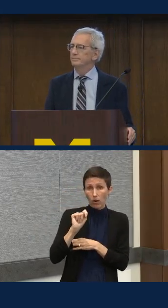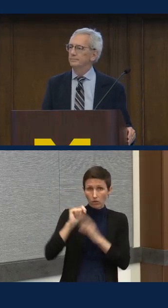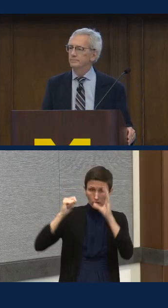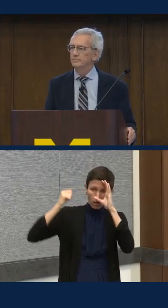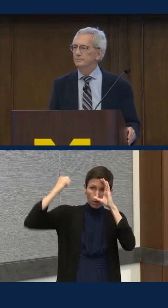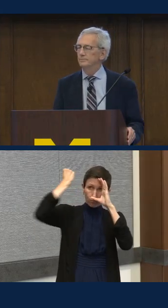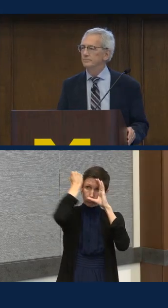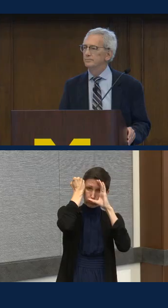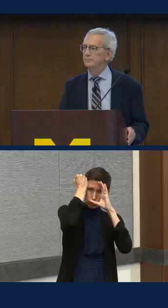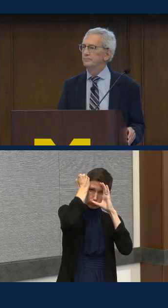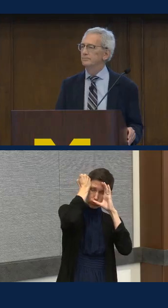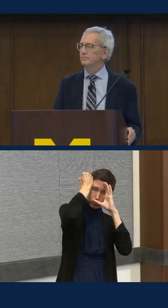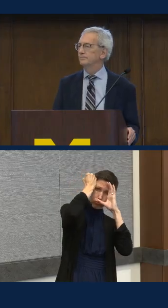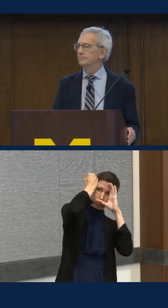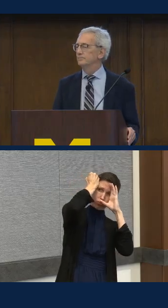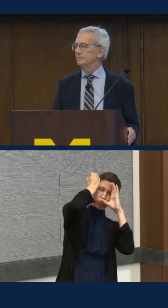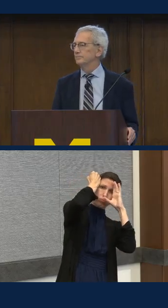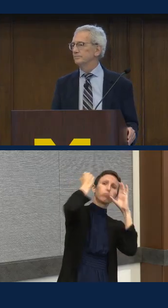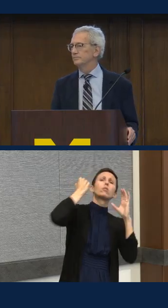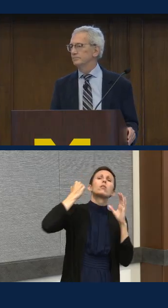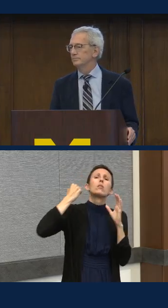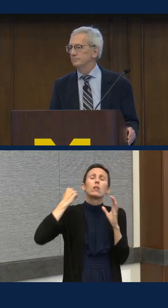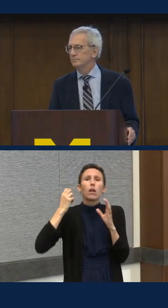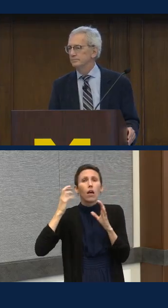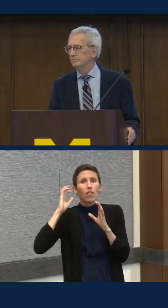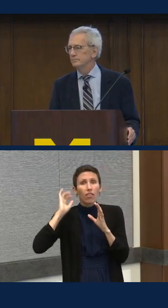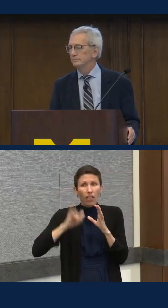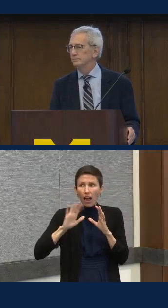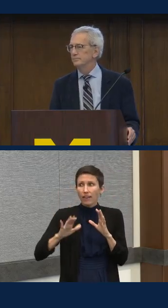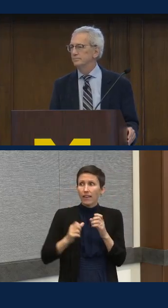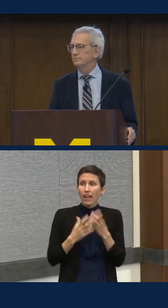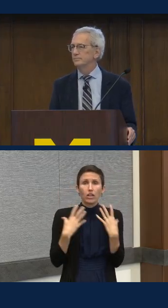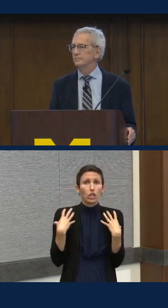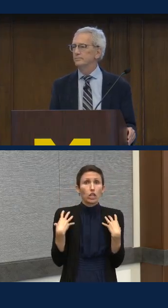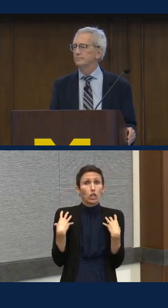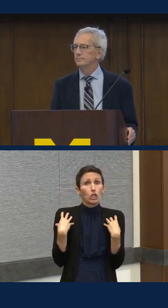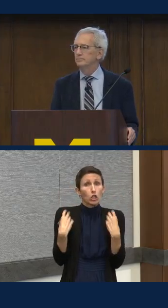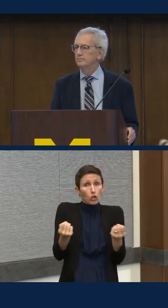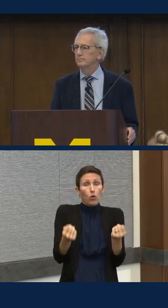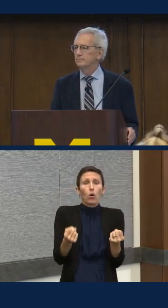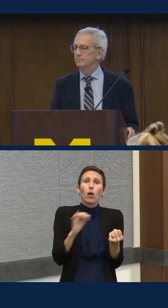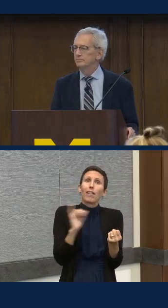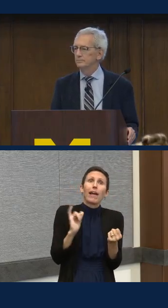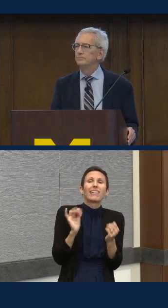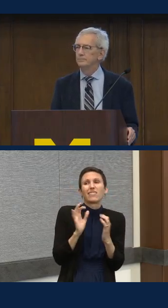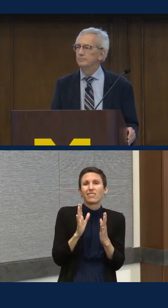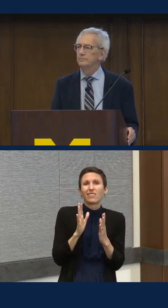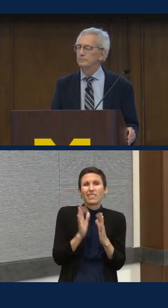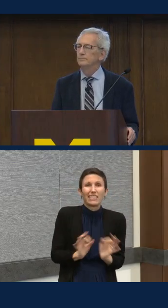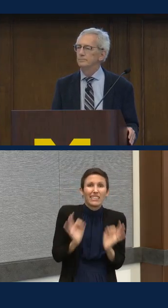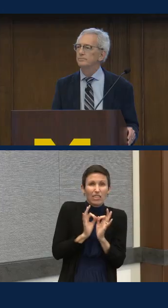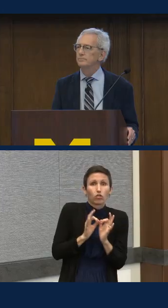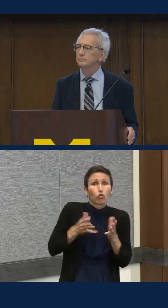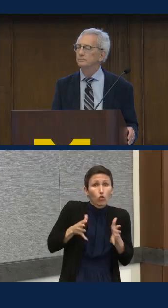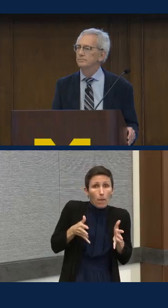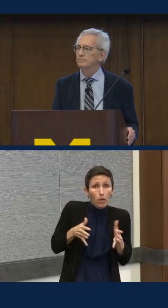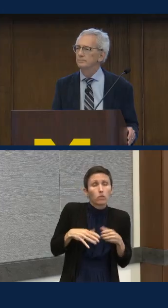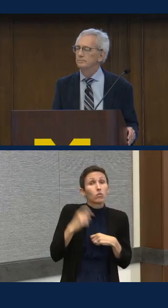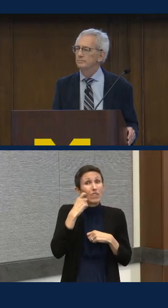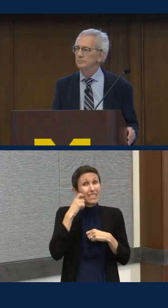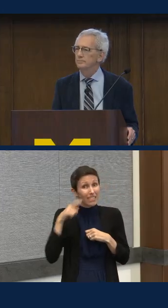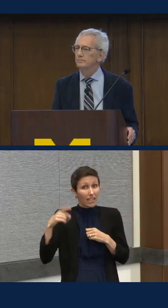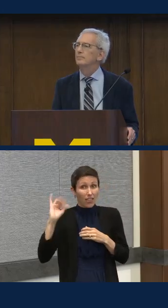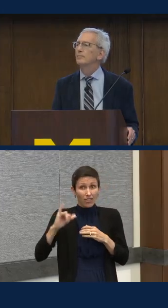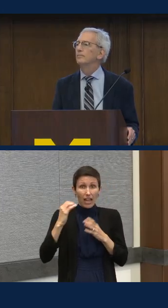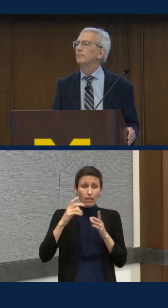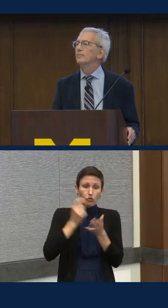targeted methods ablate the brain to, for example, cure essential tremor. And just recently, it was shown that it